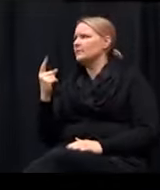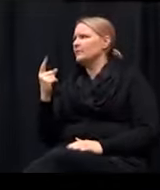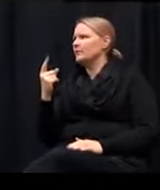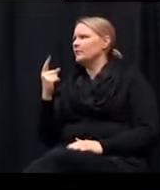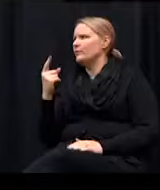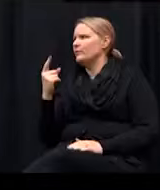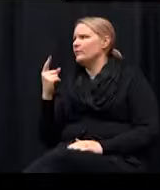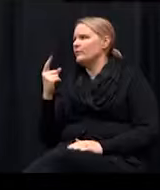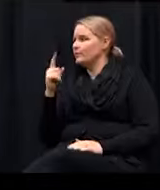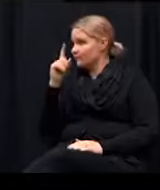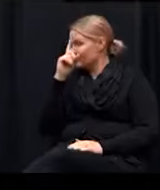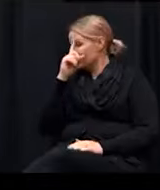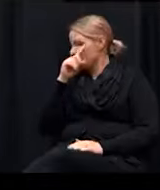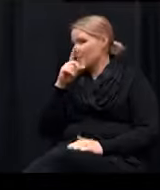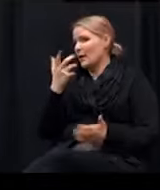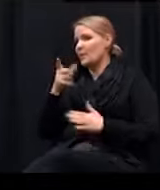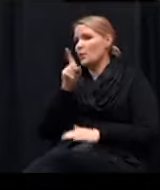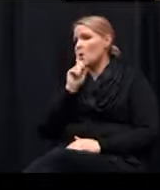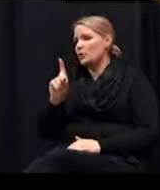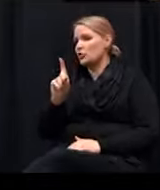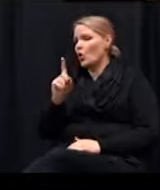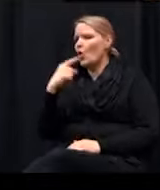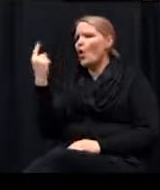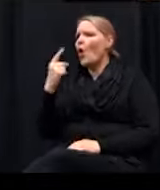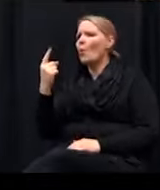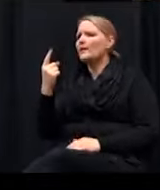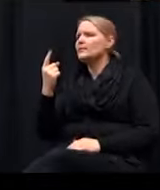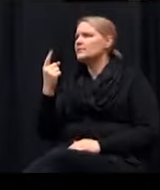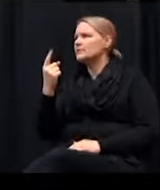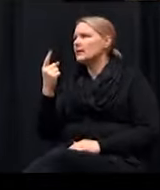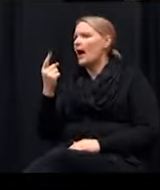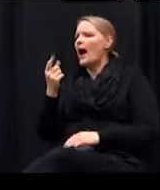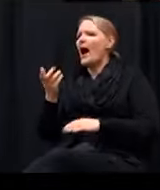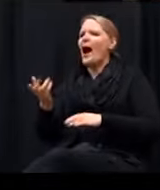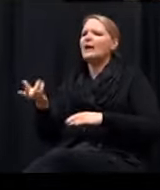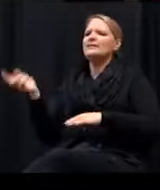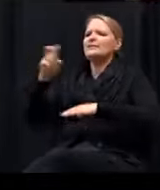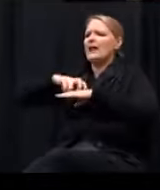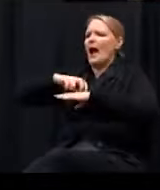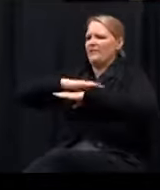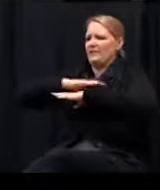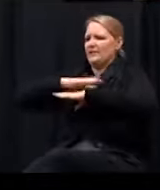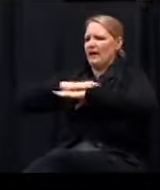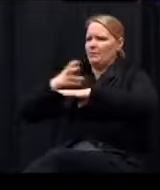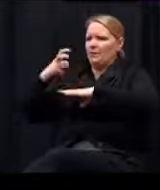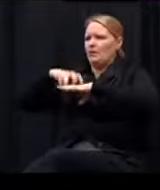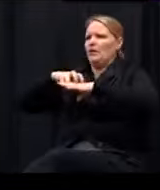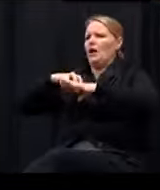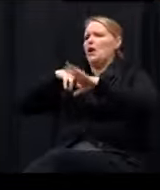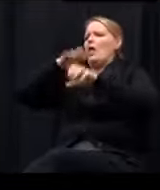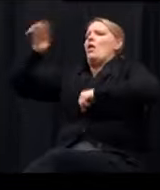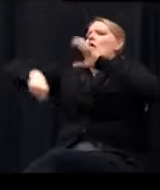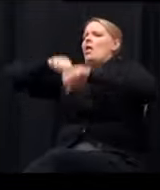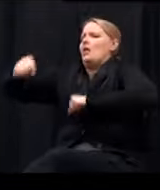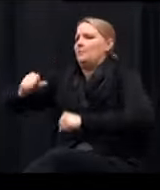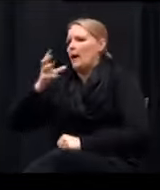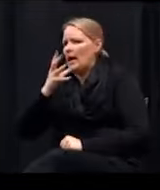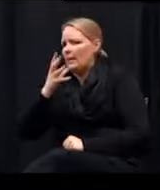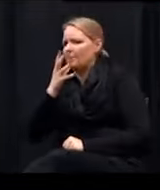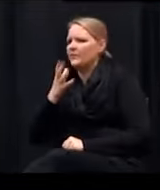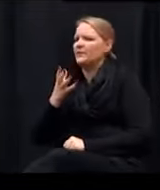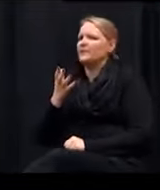like she was a year old or under, but always on top of the table and all over the mom. And it's for some reason felt